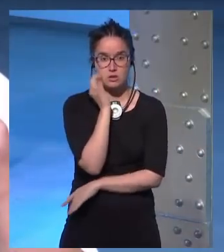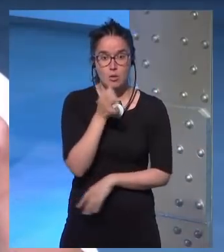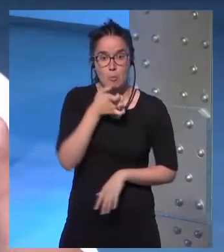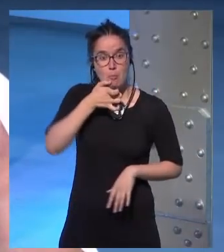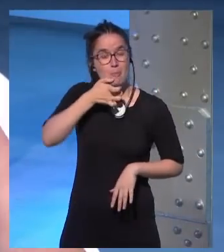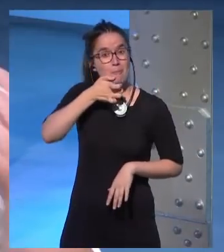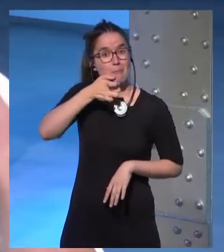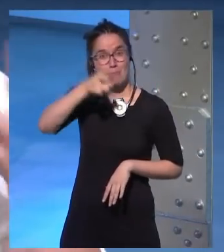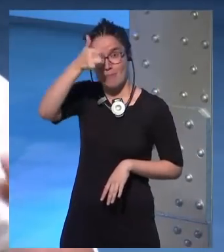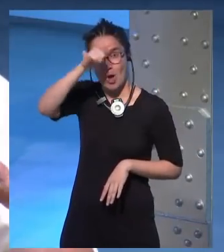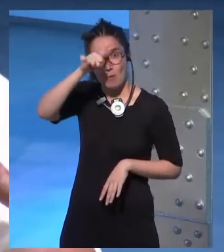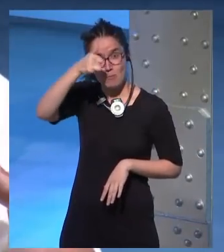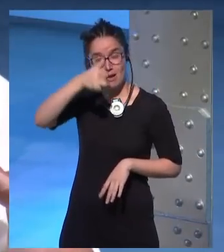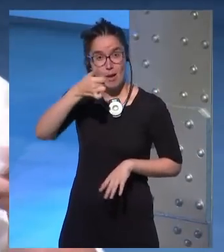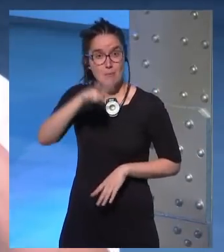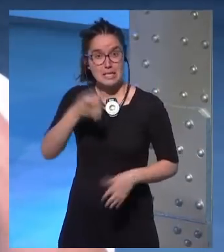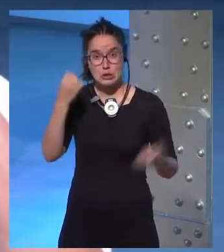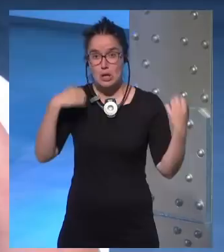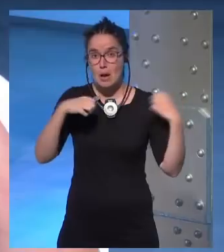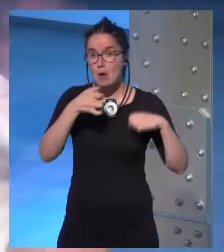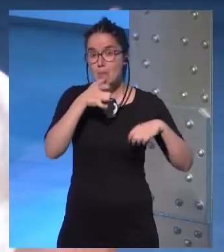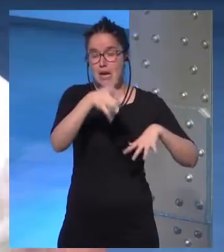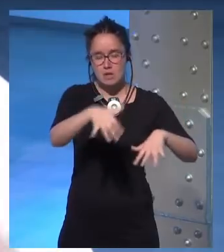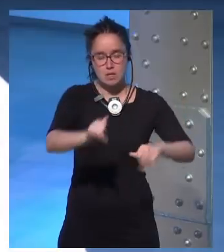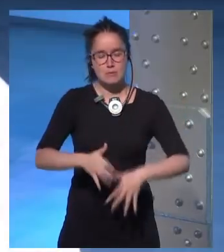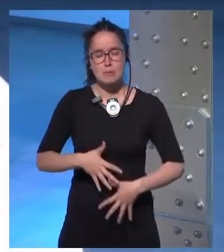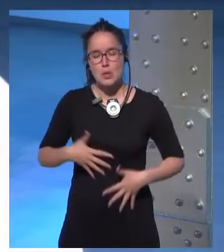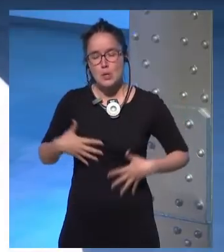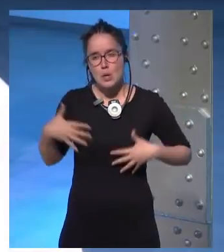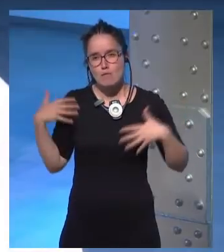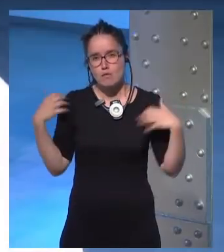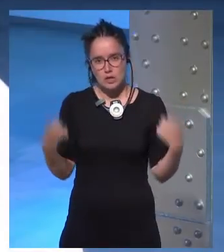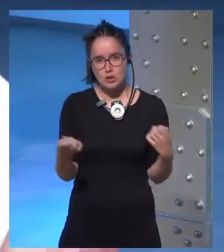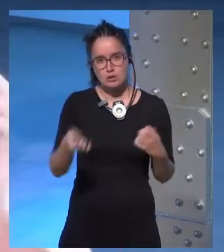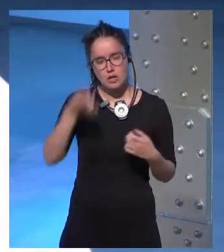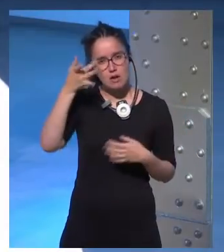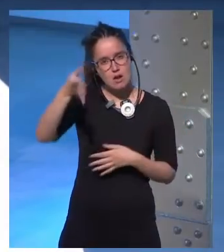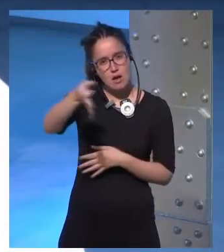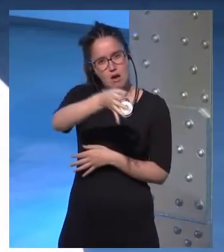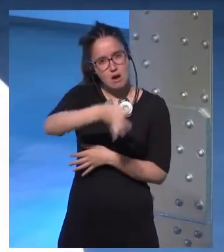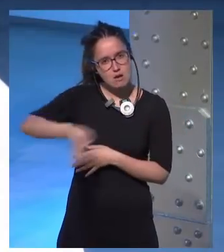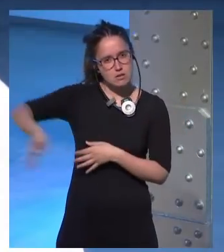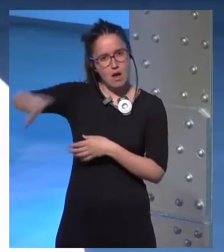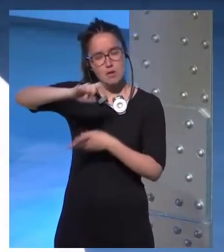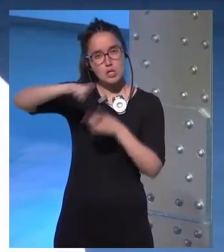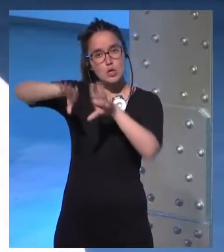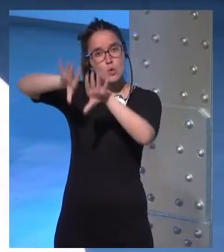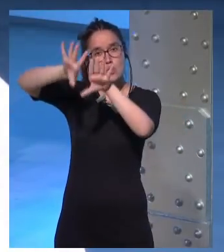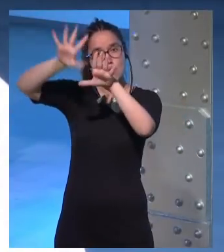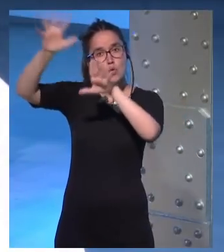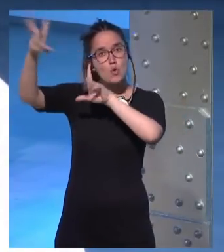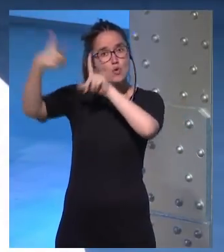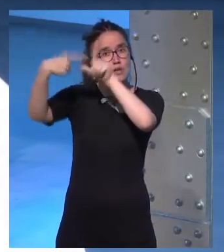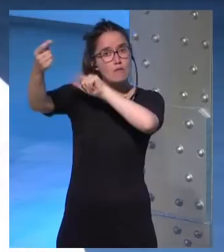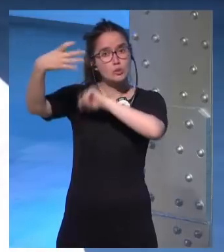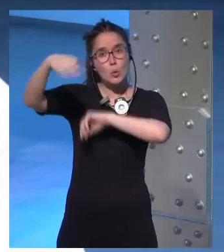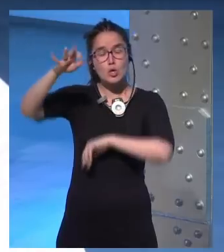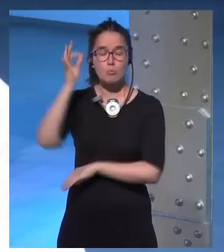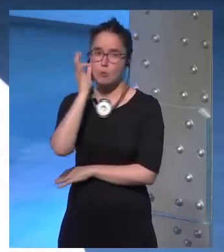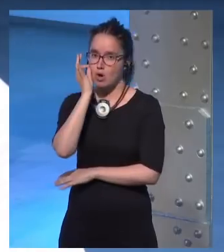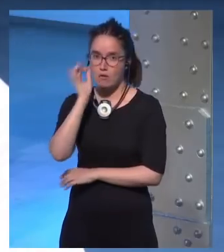And in a way that's really original. So that's where that one had come from. So I guess